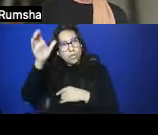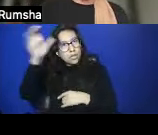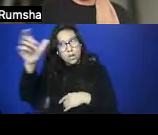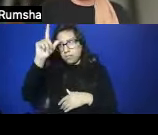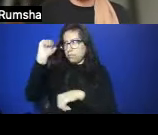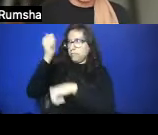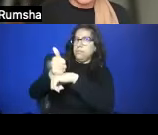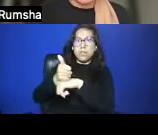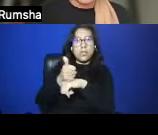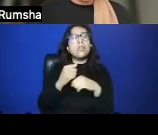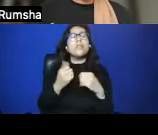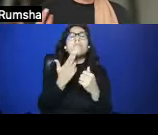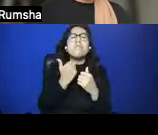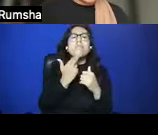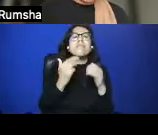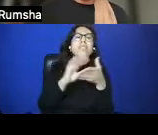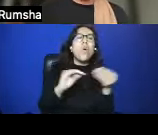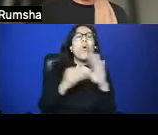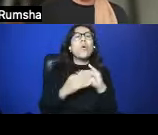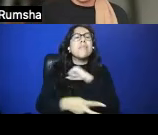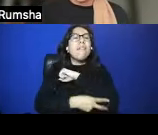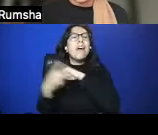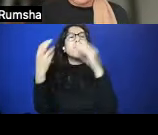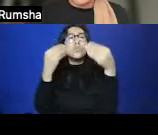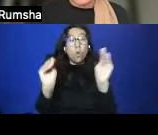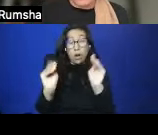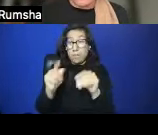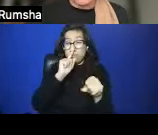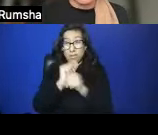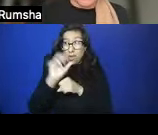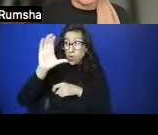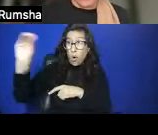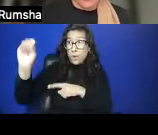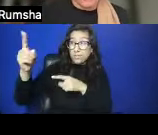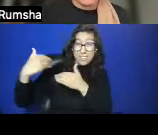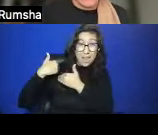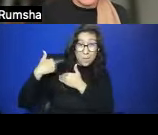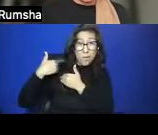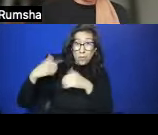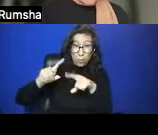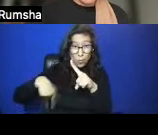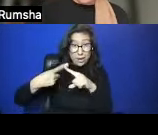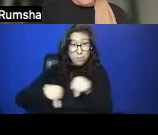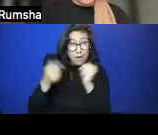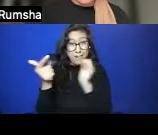of small theft from stores, but rarely do we hear corporations held accountable for breaking the law. The scale of harm by